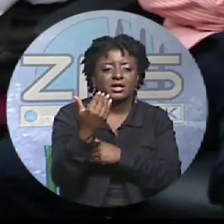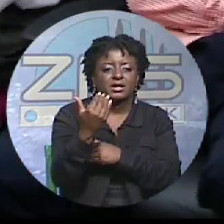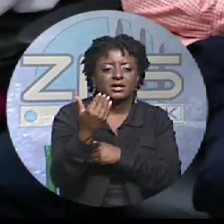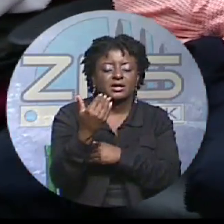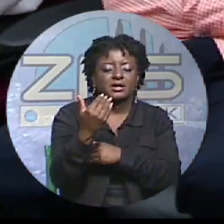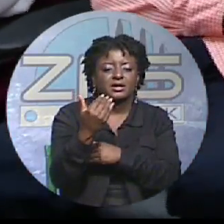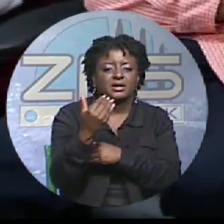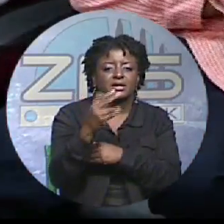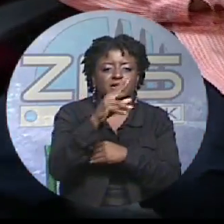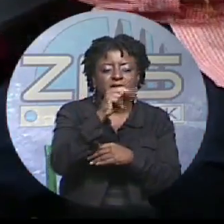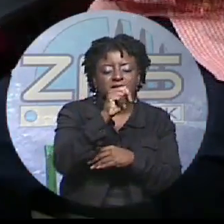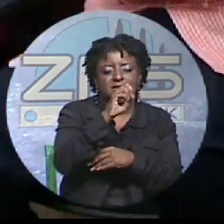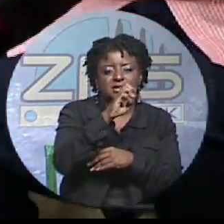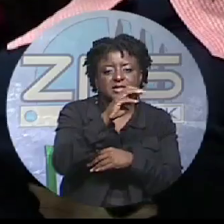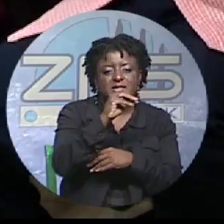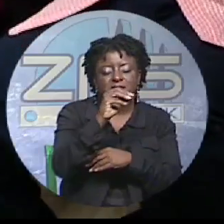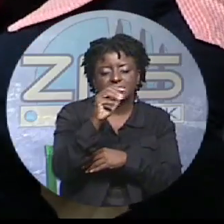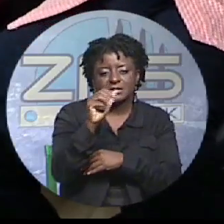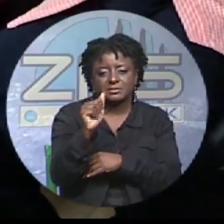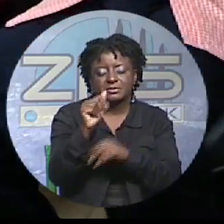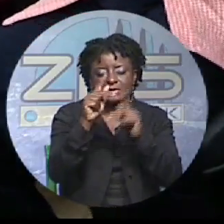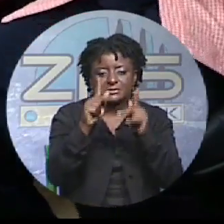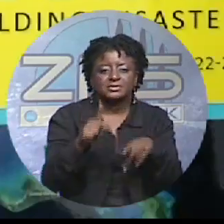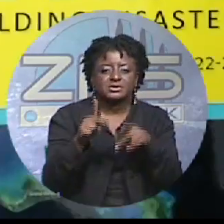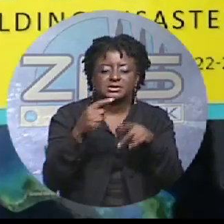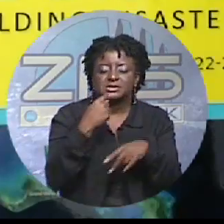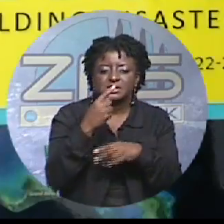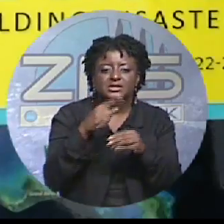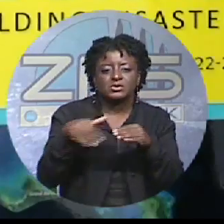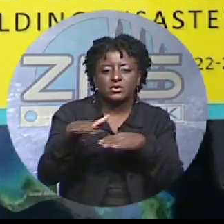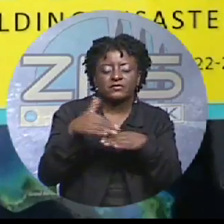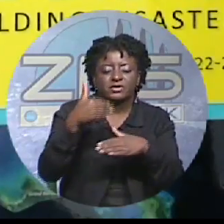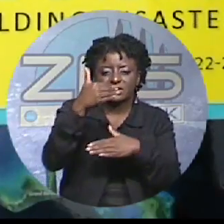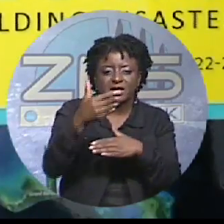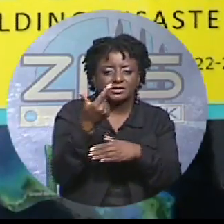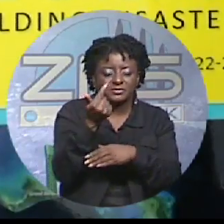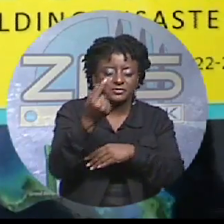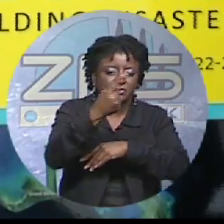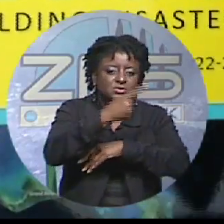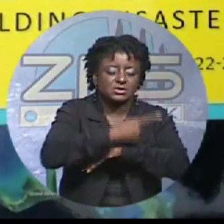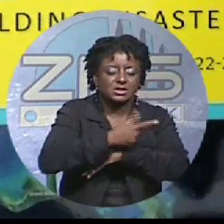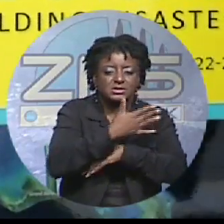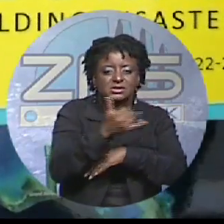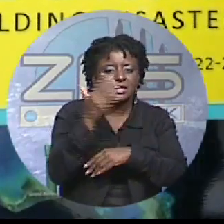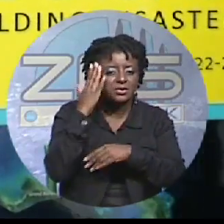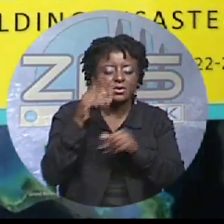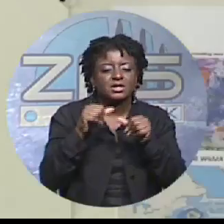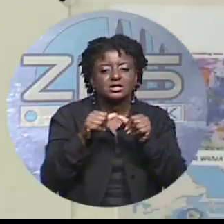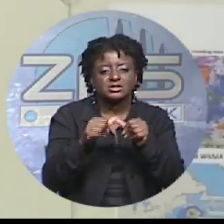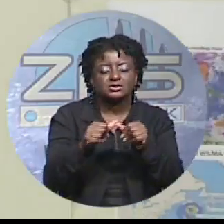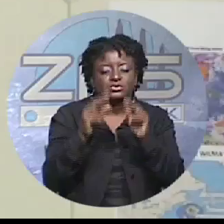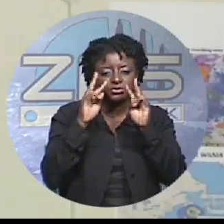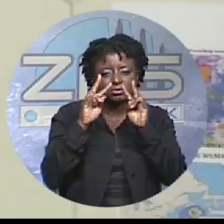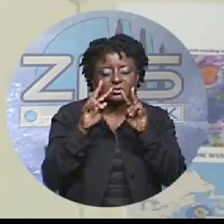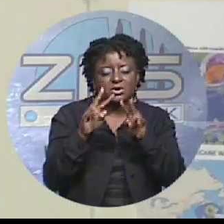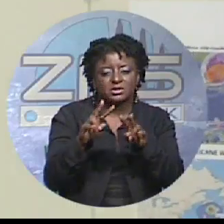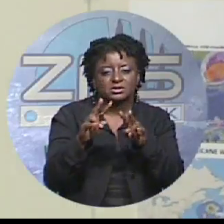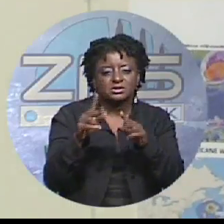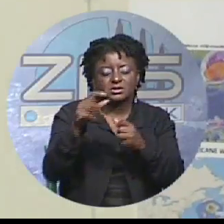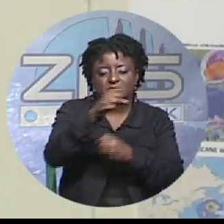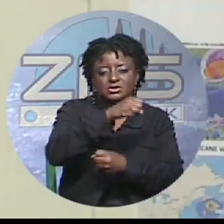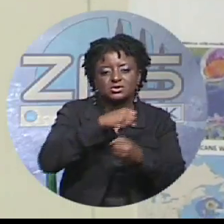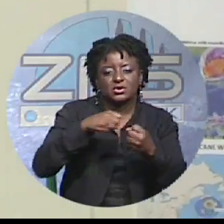National Emergency Management Agency says over the next few days they will continue to monitor the storm, but they're in a state of